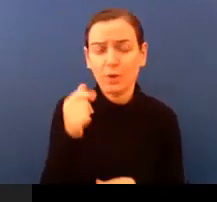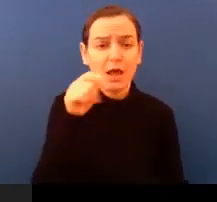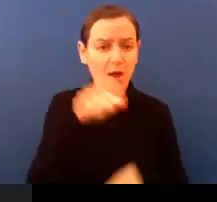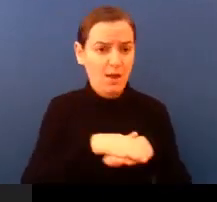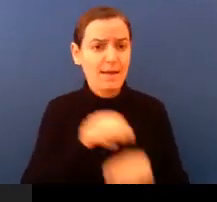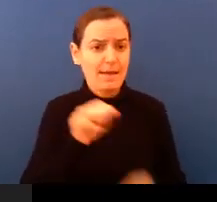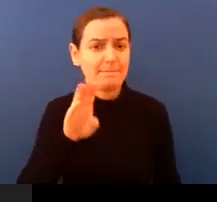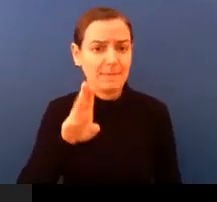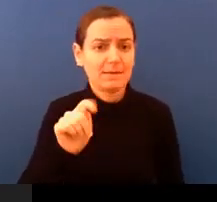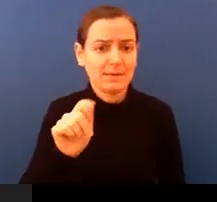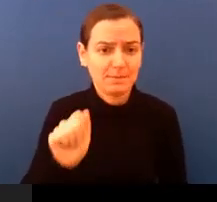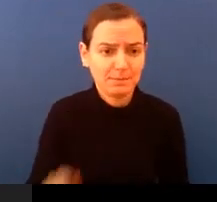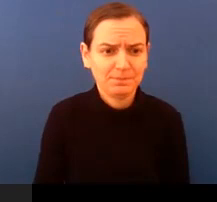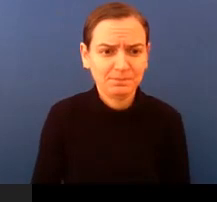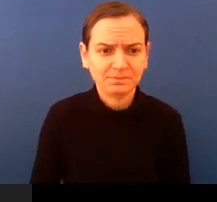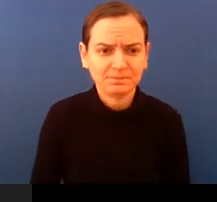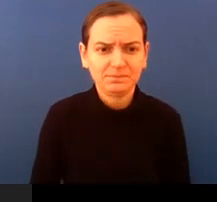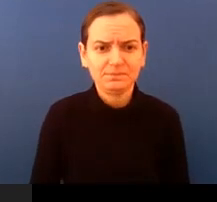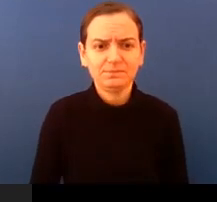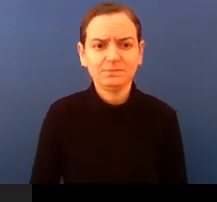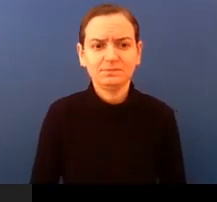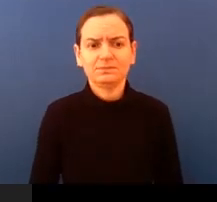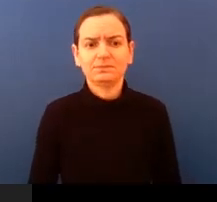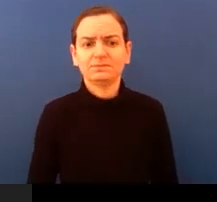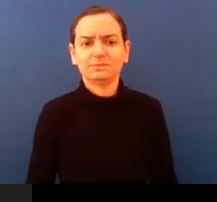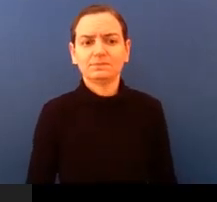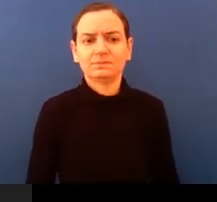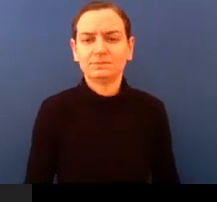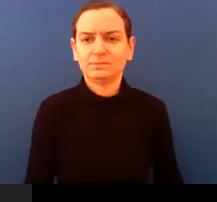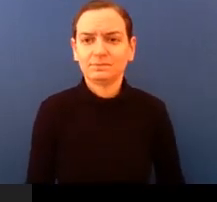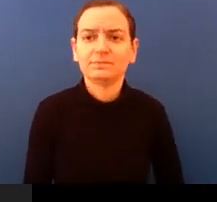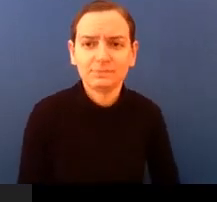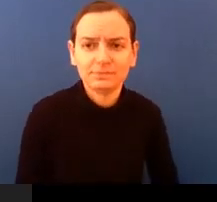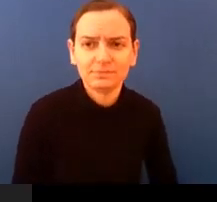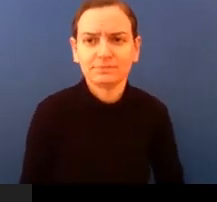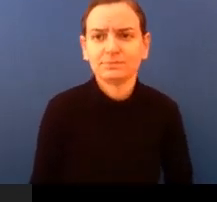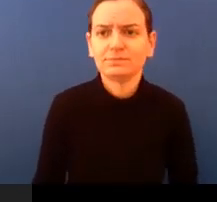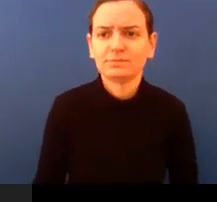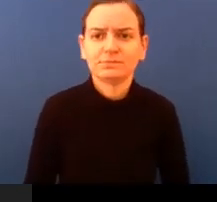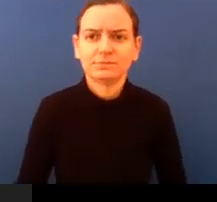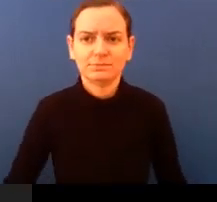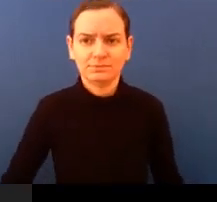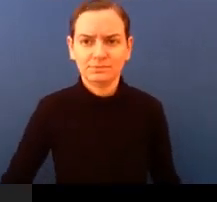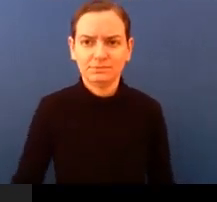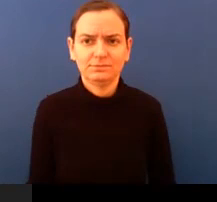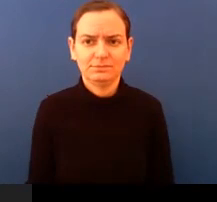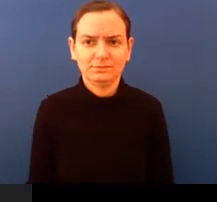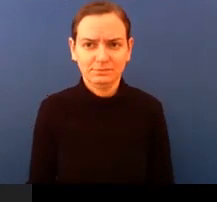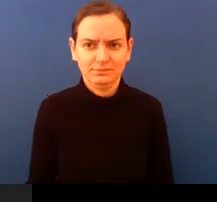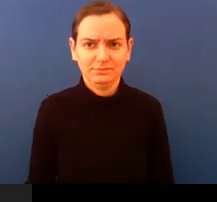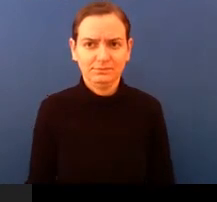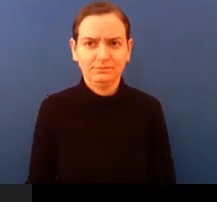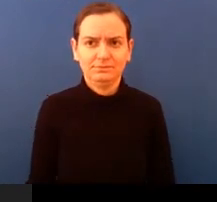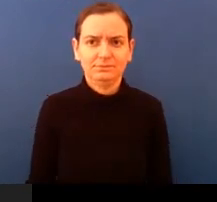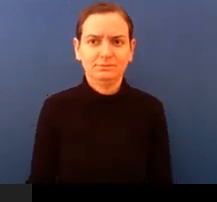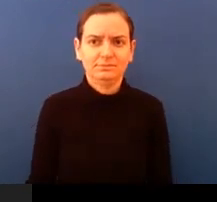from the owner. And it said, it didn't say, but it said, you know, we're not going home. We're not going that way. So they had to redo the route